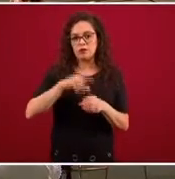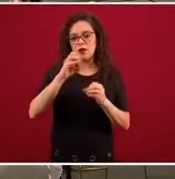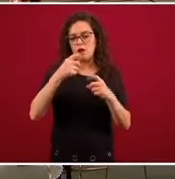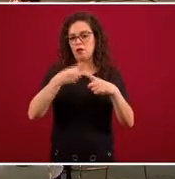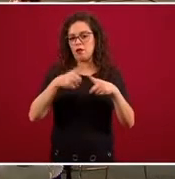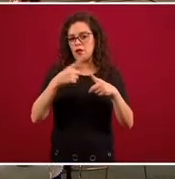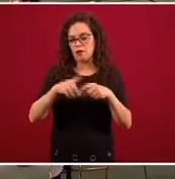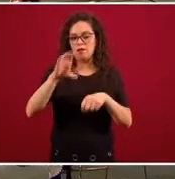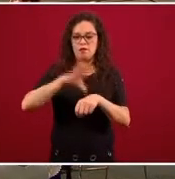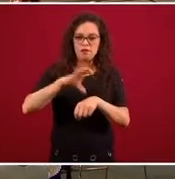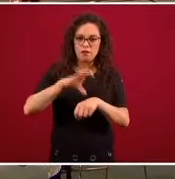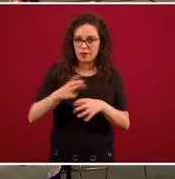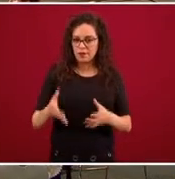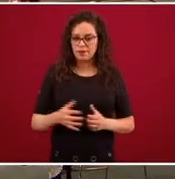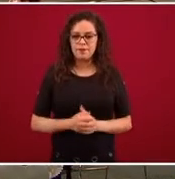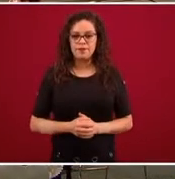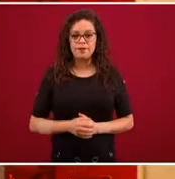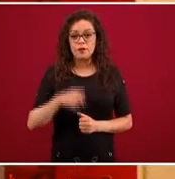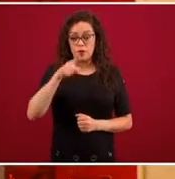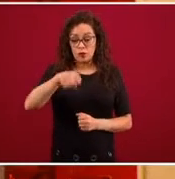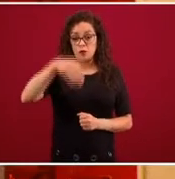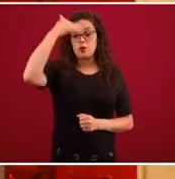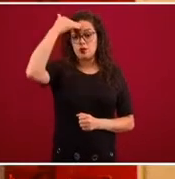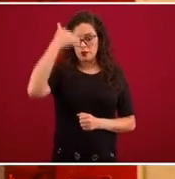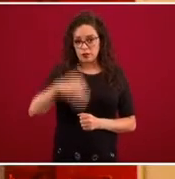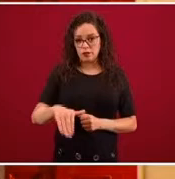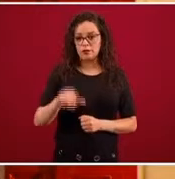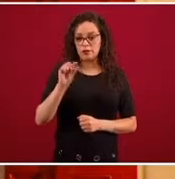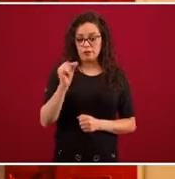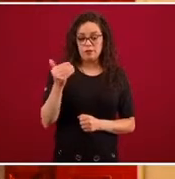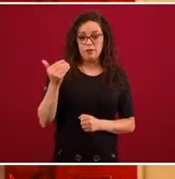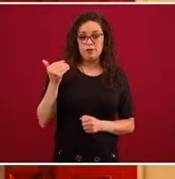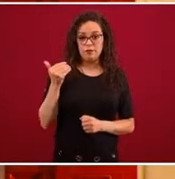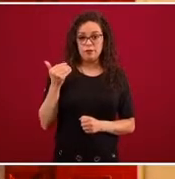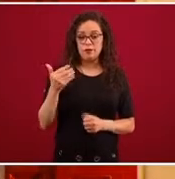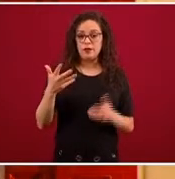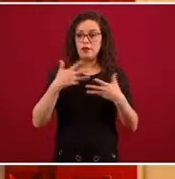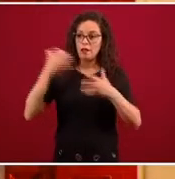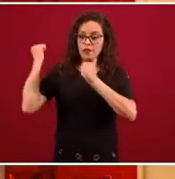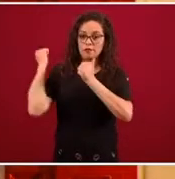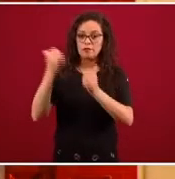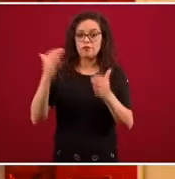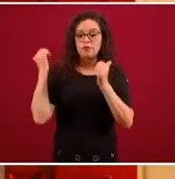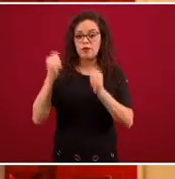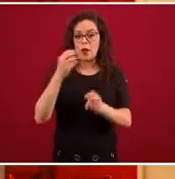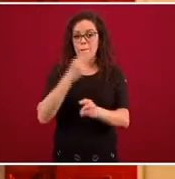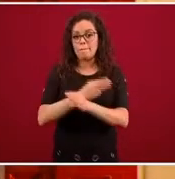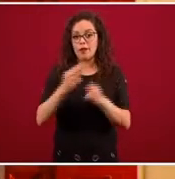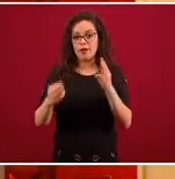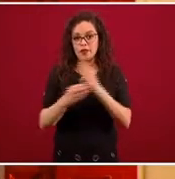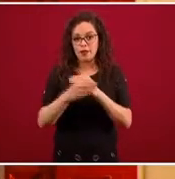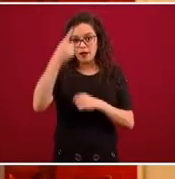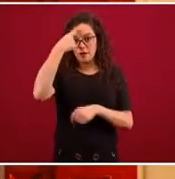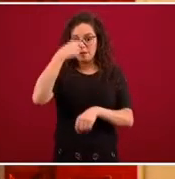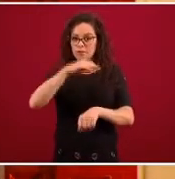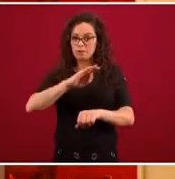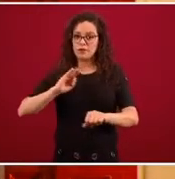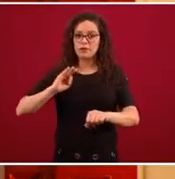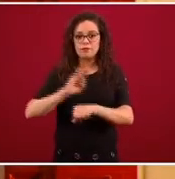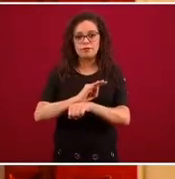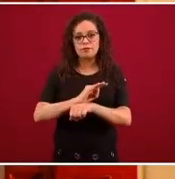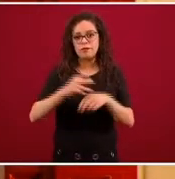Now, you know that recently we have gotten personal protective equipment that we really